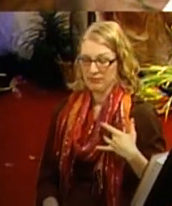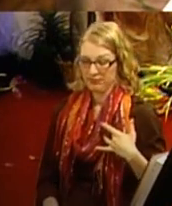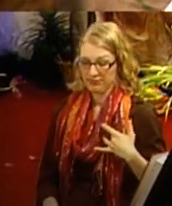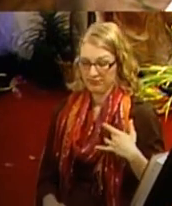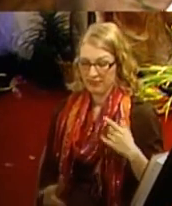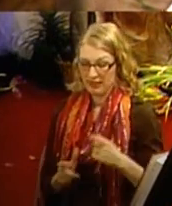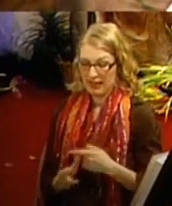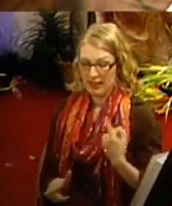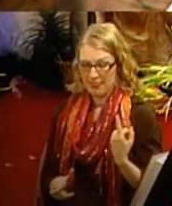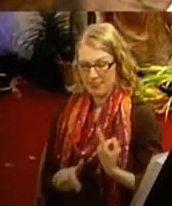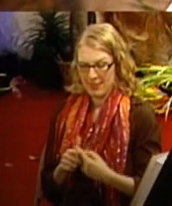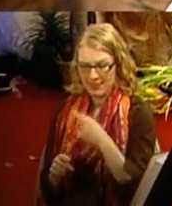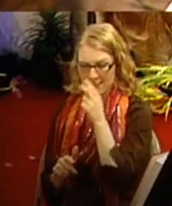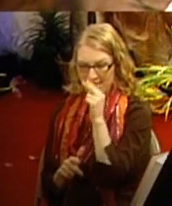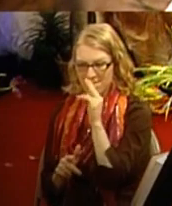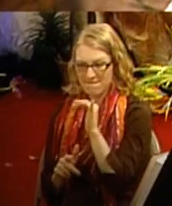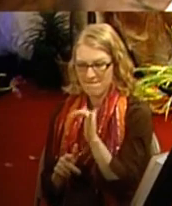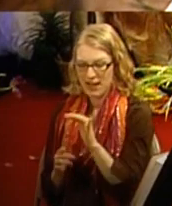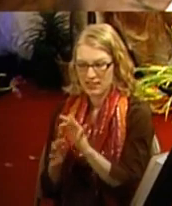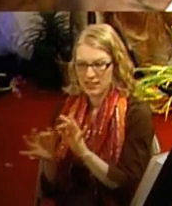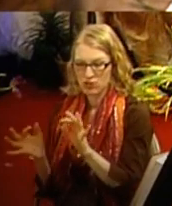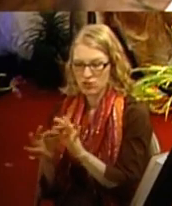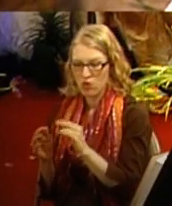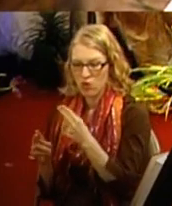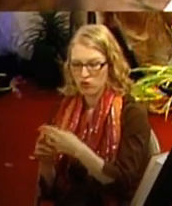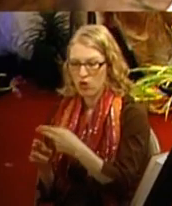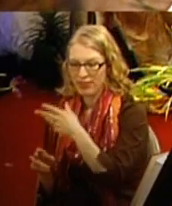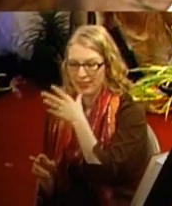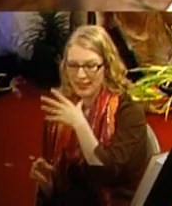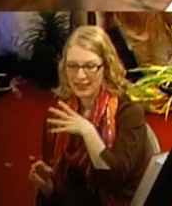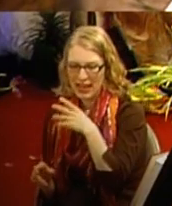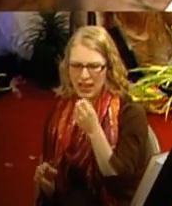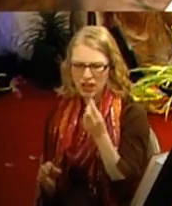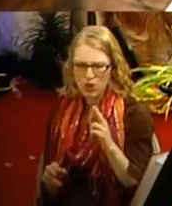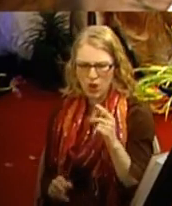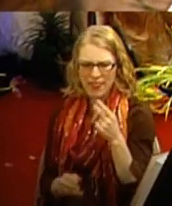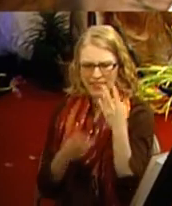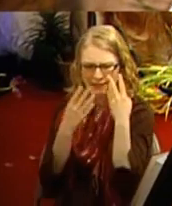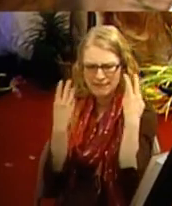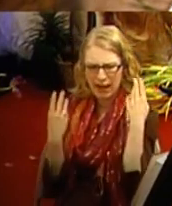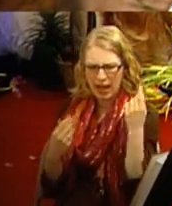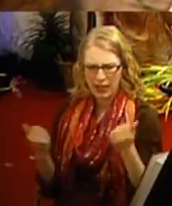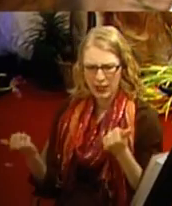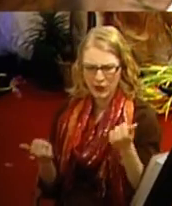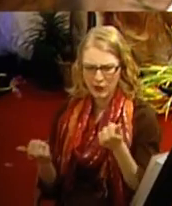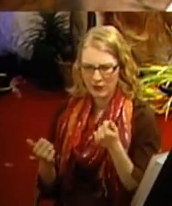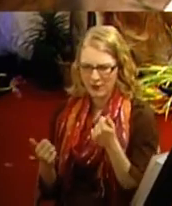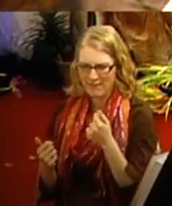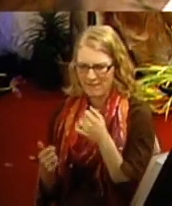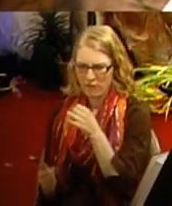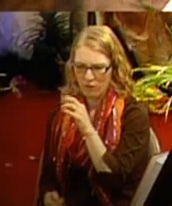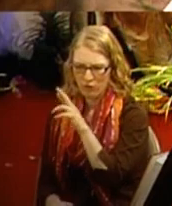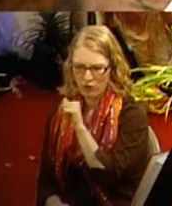And then there was this funny story called The Lady or the Tiger. It was by a guy named Frank Stockton.